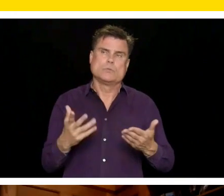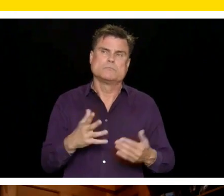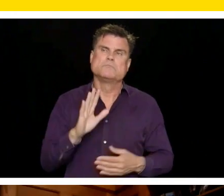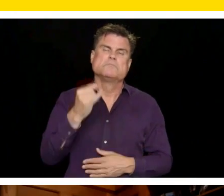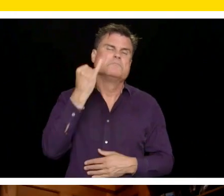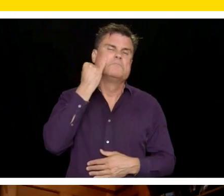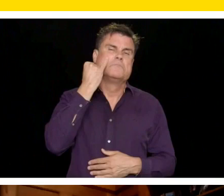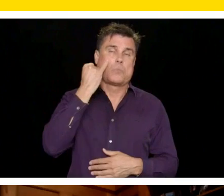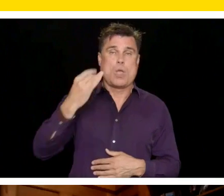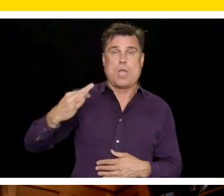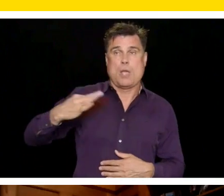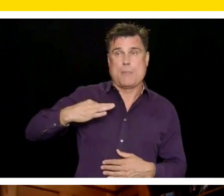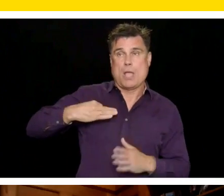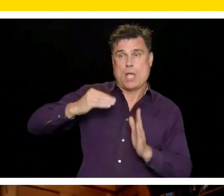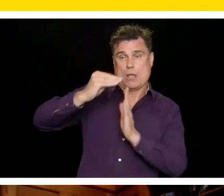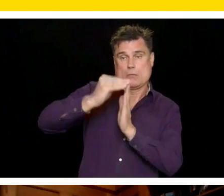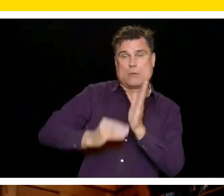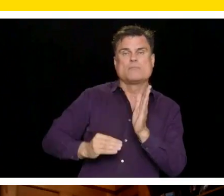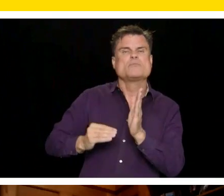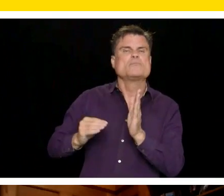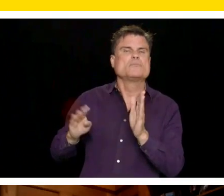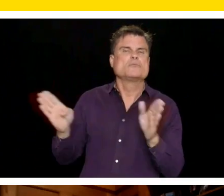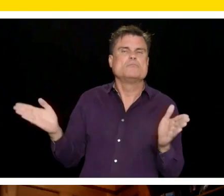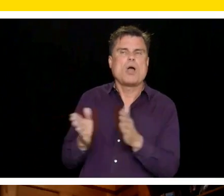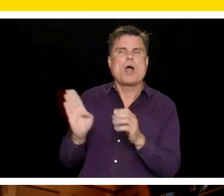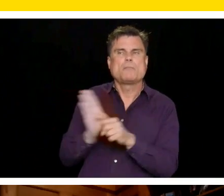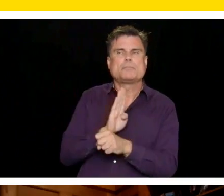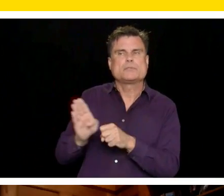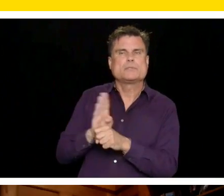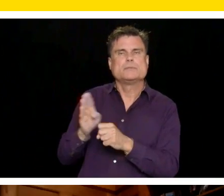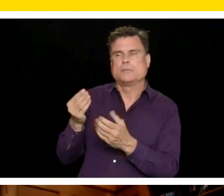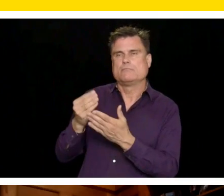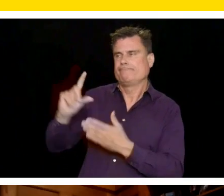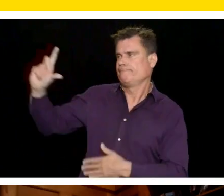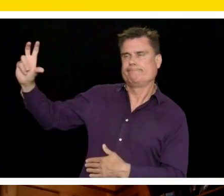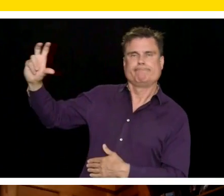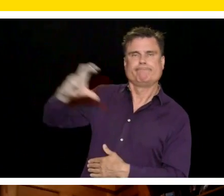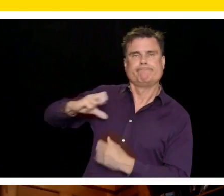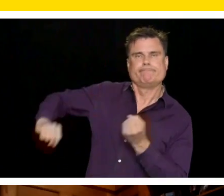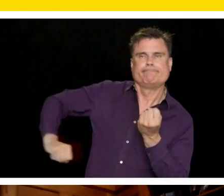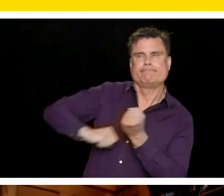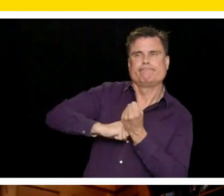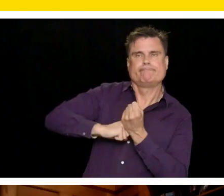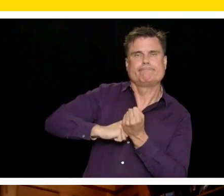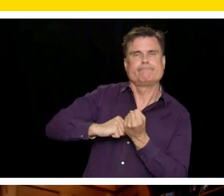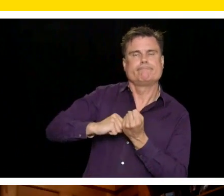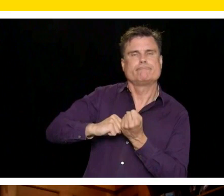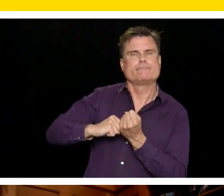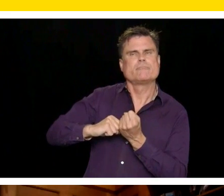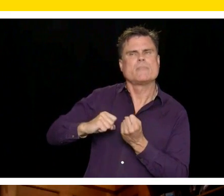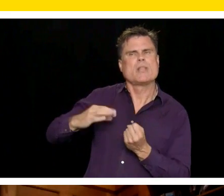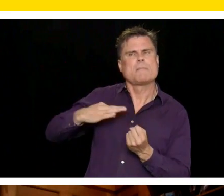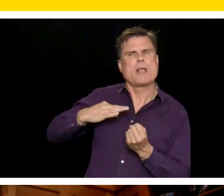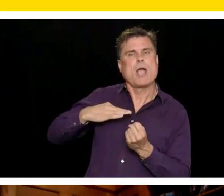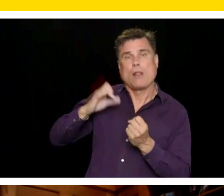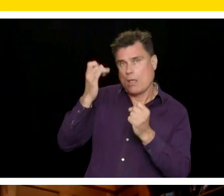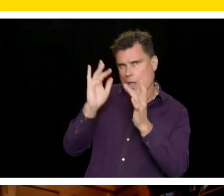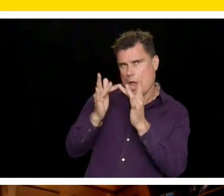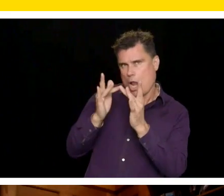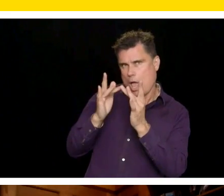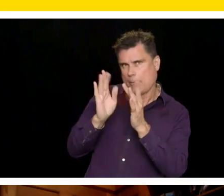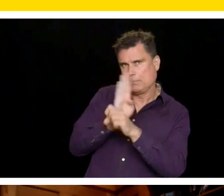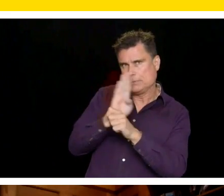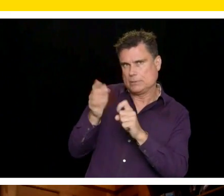for online businesses? And the second one is, what are some of the supports available to help people start a small